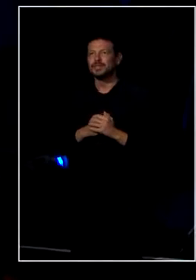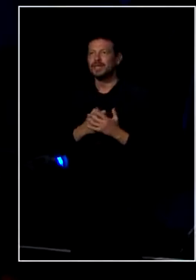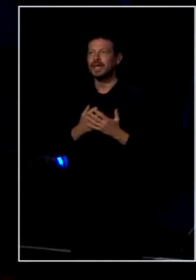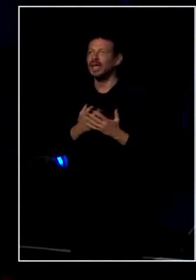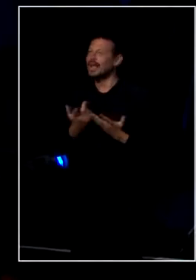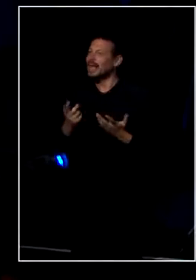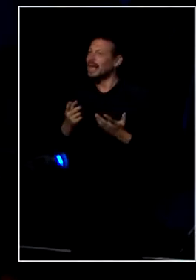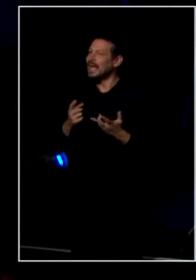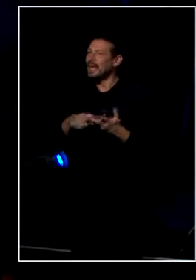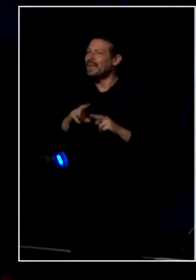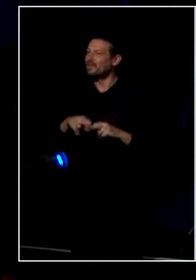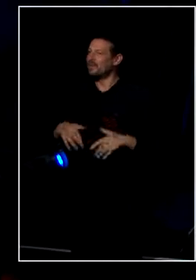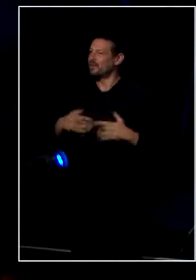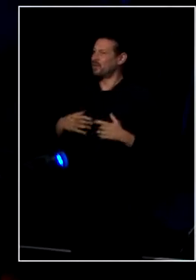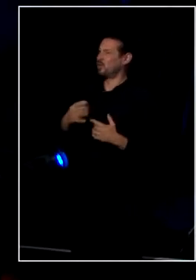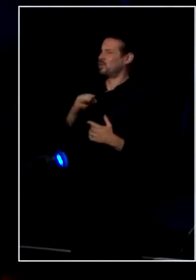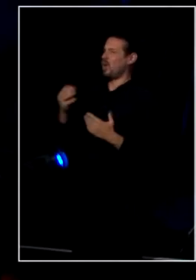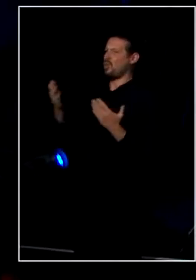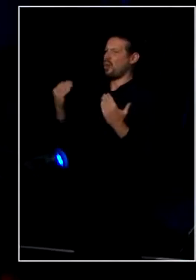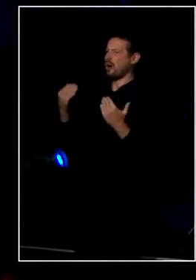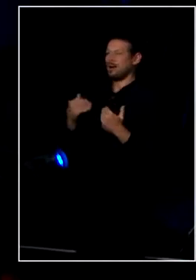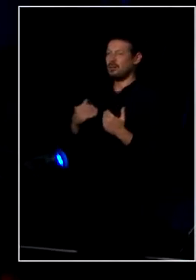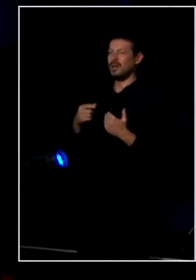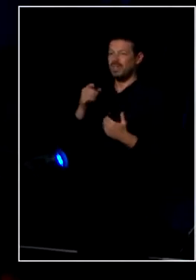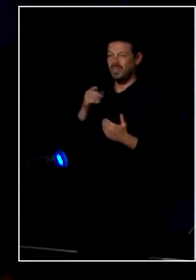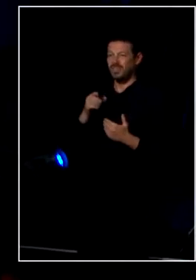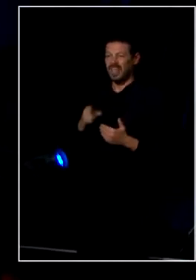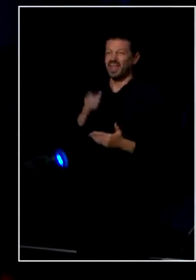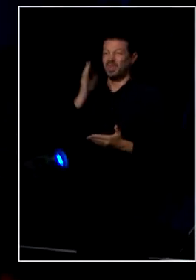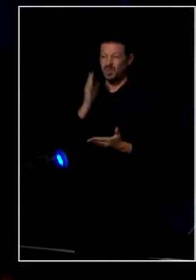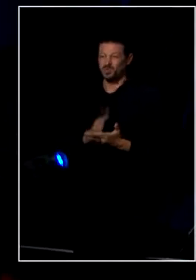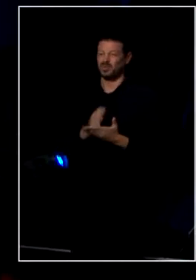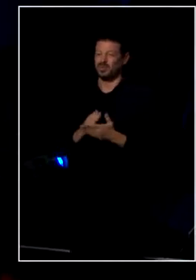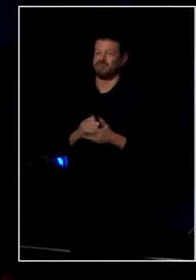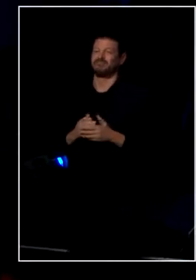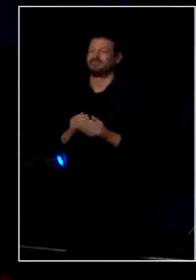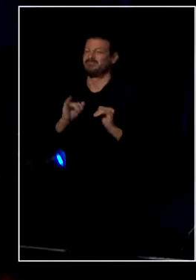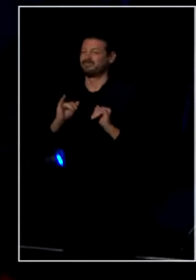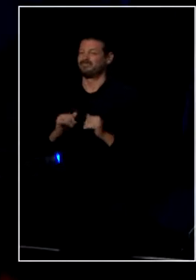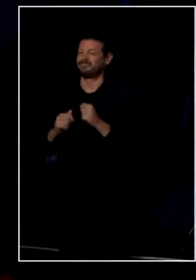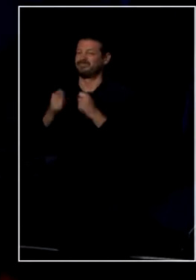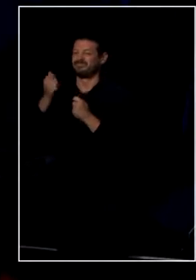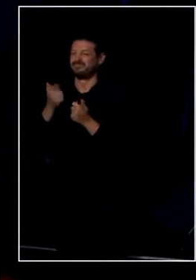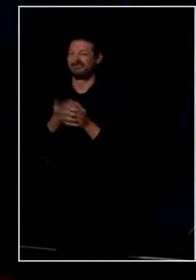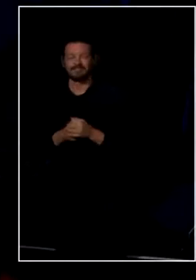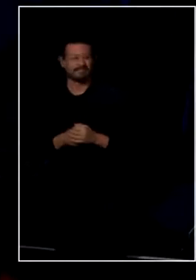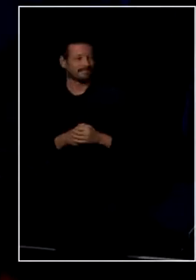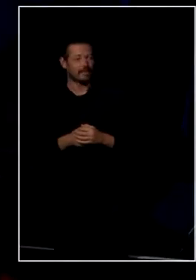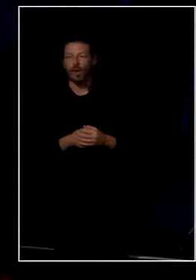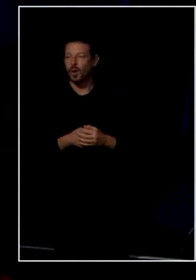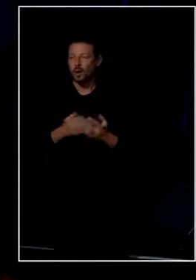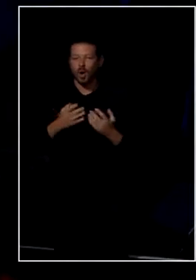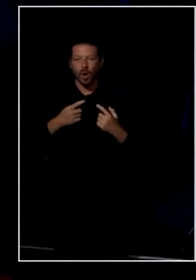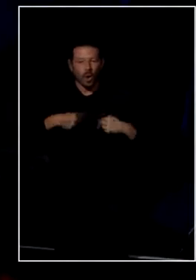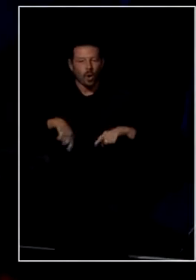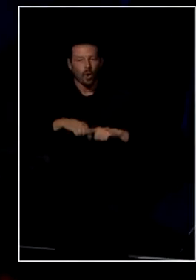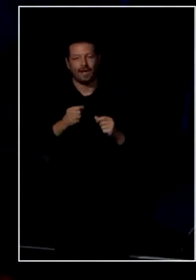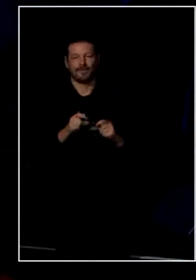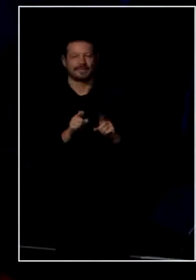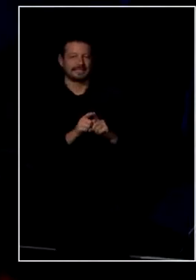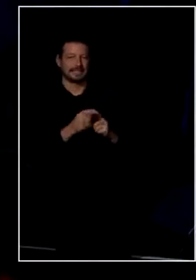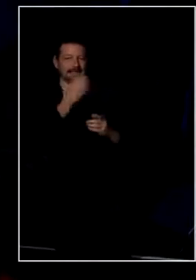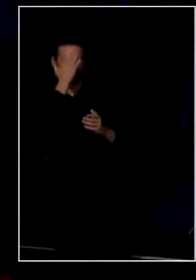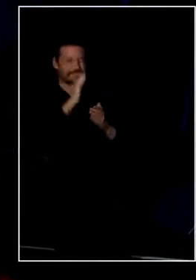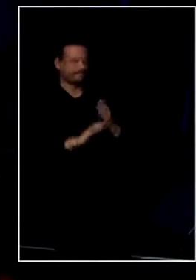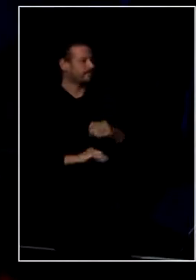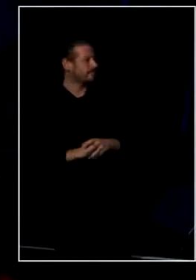a feeling. If you don't feel welcome somewhere, it freaking sucks. Mm. So you know, and we all know how that feels. So I feel that